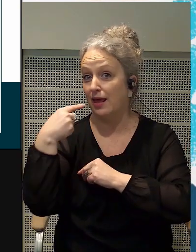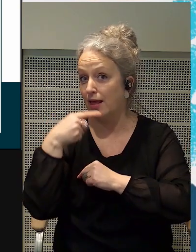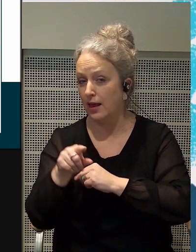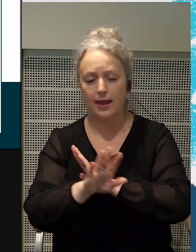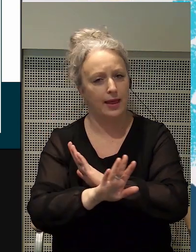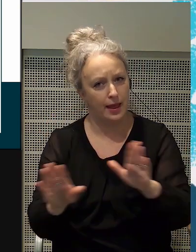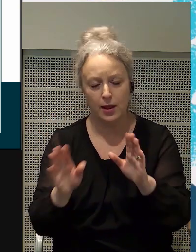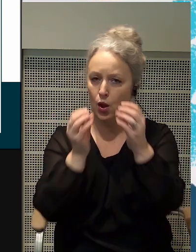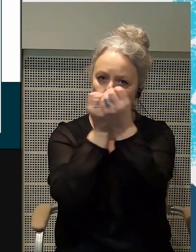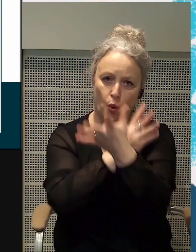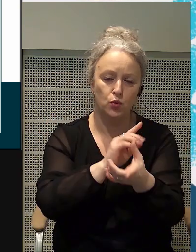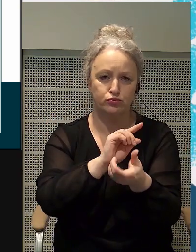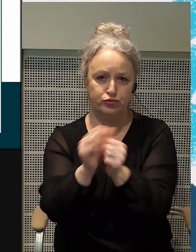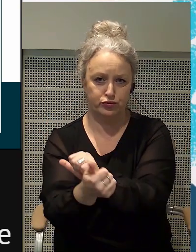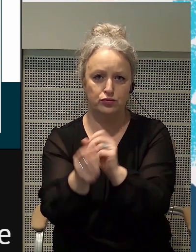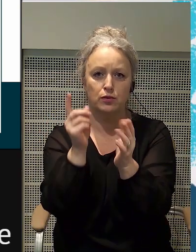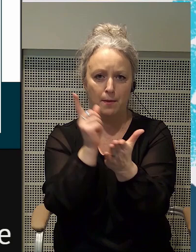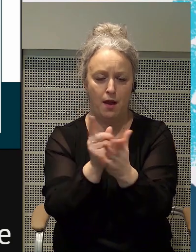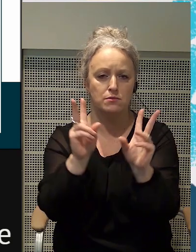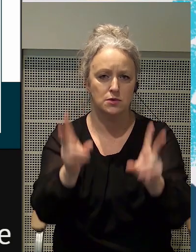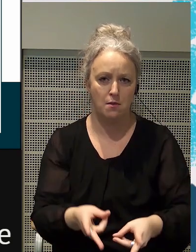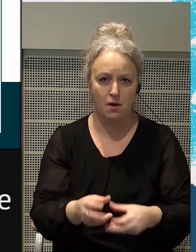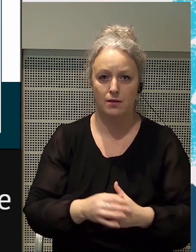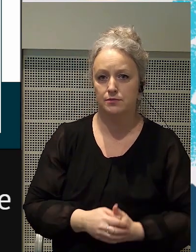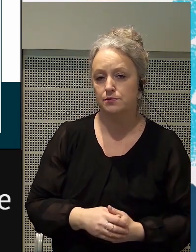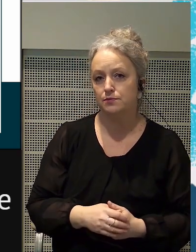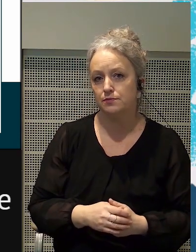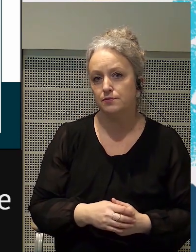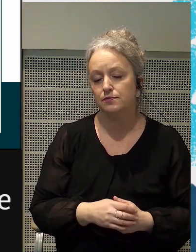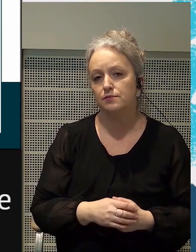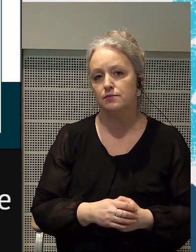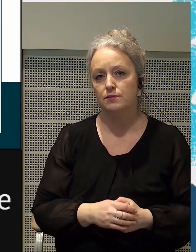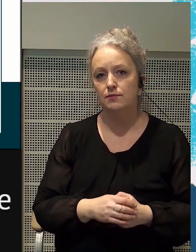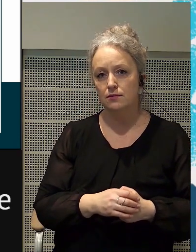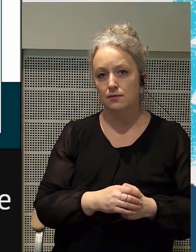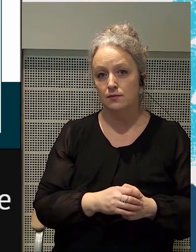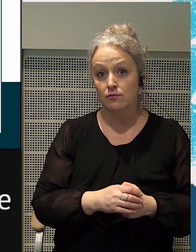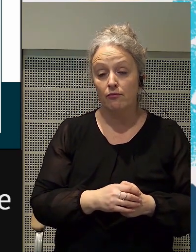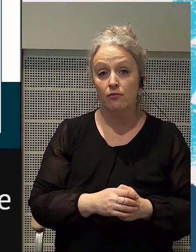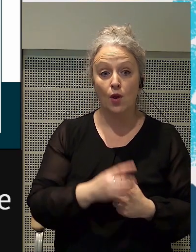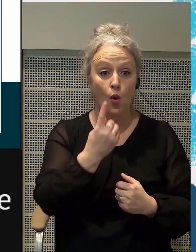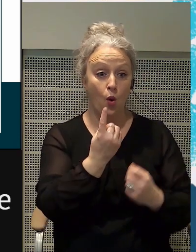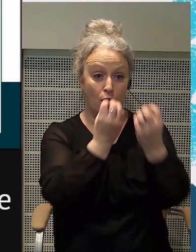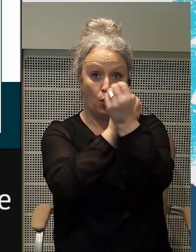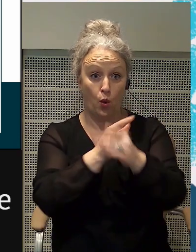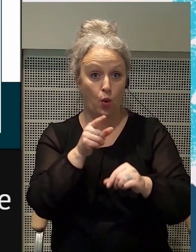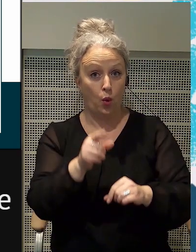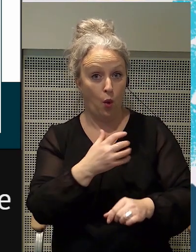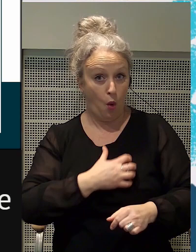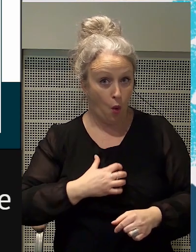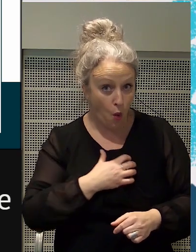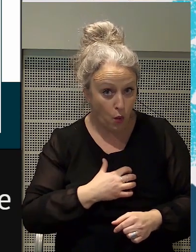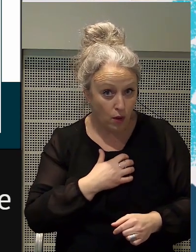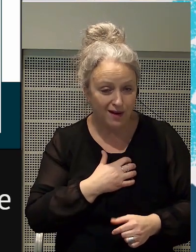to take culture into account. What's very important in some cultures is not so relevant in other cultures. You have to have